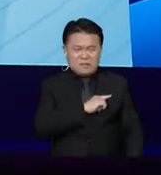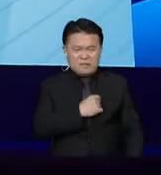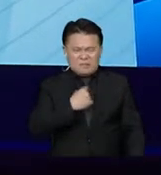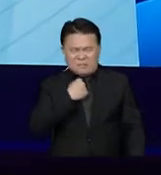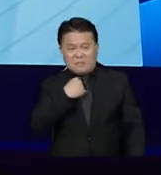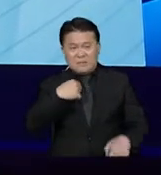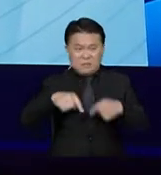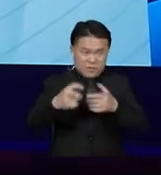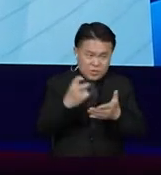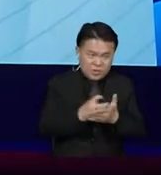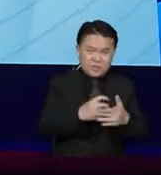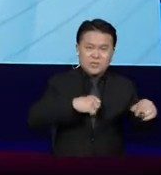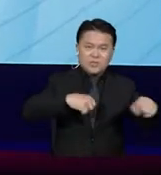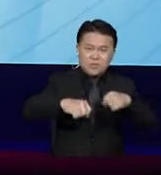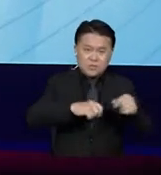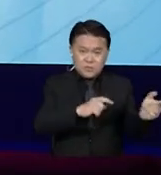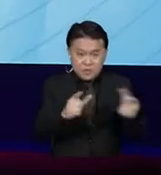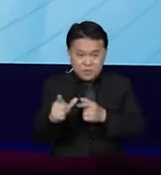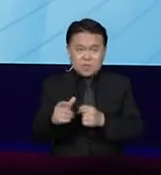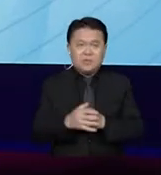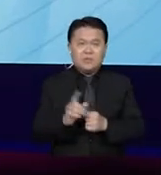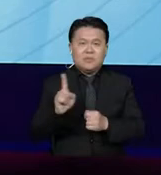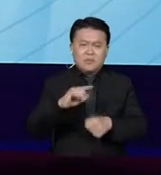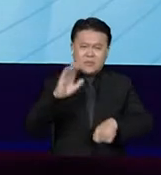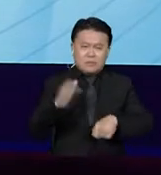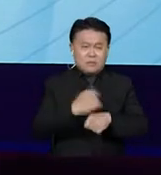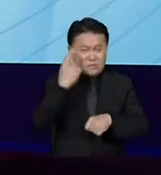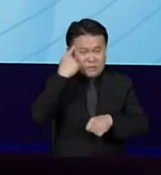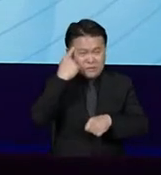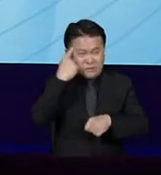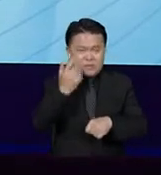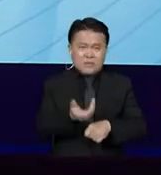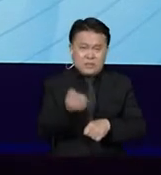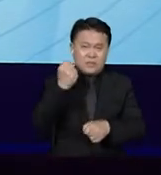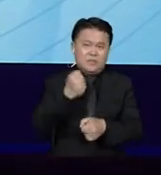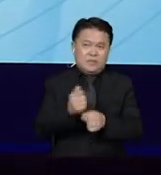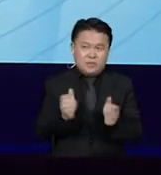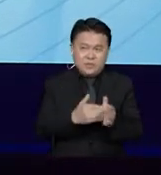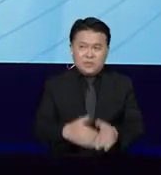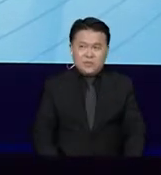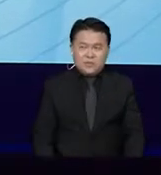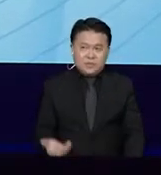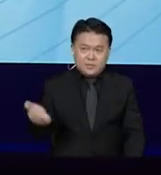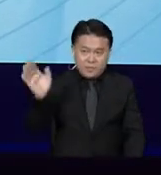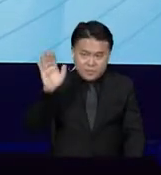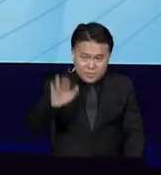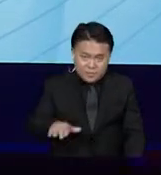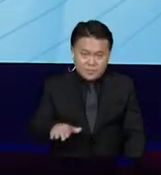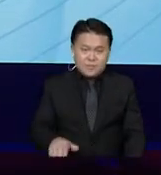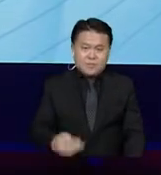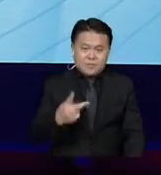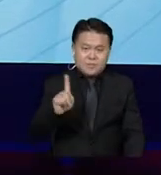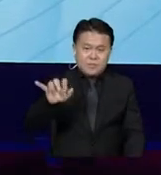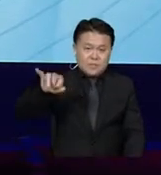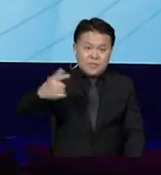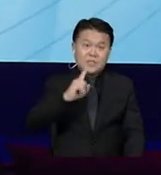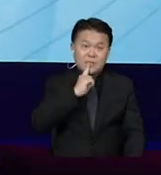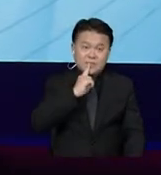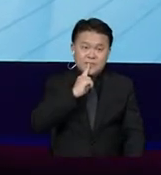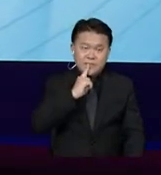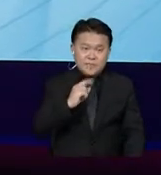movements. But by fitness, Darwin and modern biologists, they only mean the ability to successfully